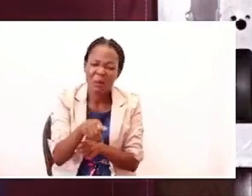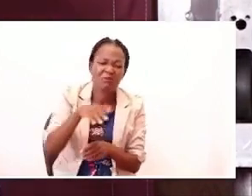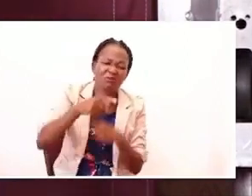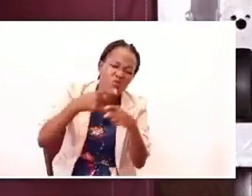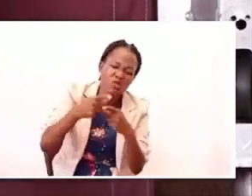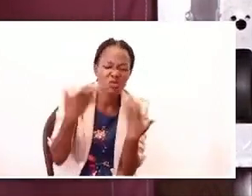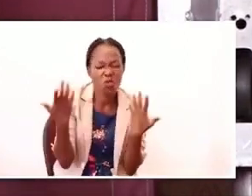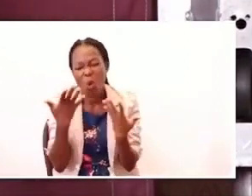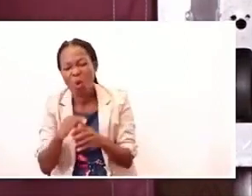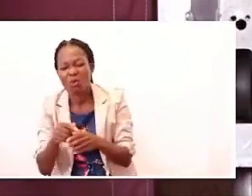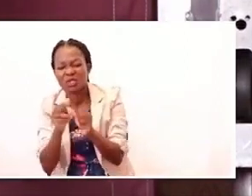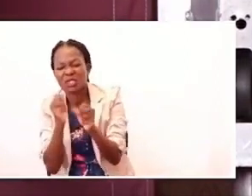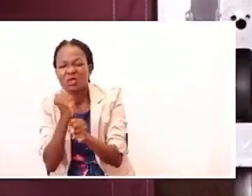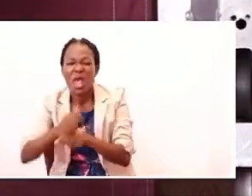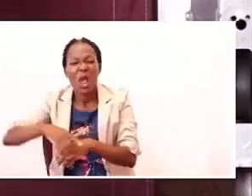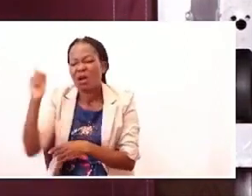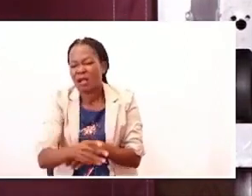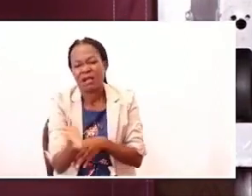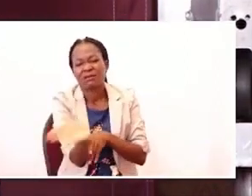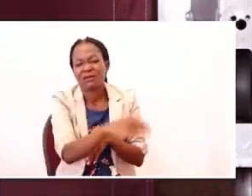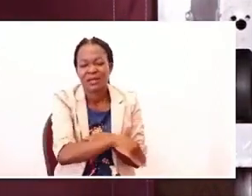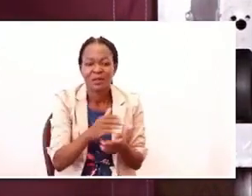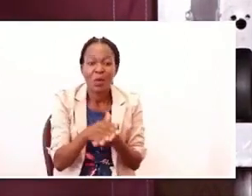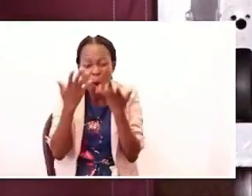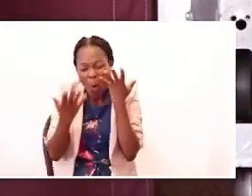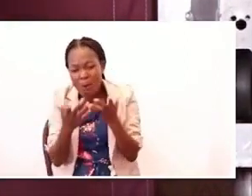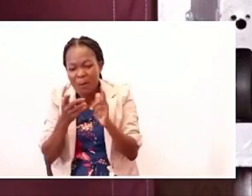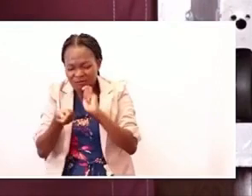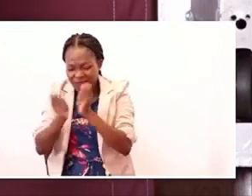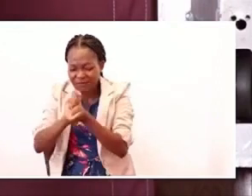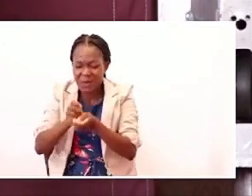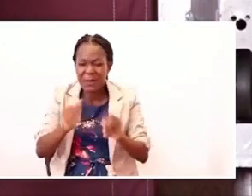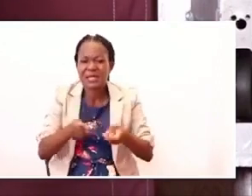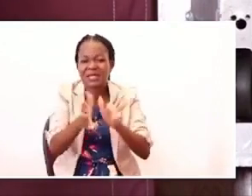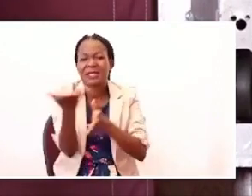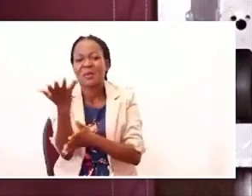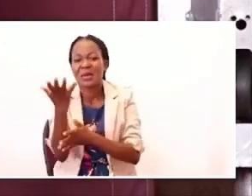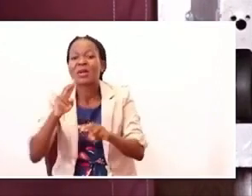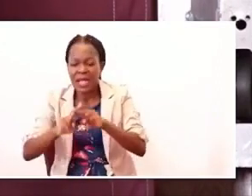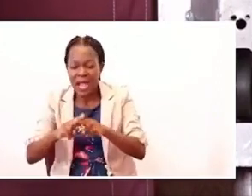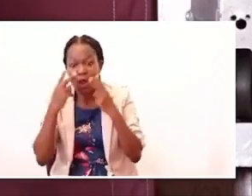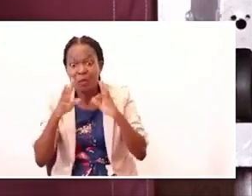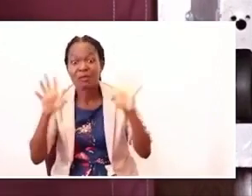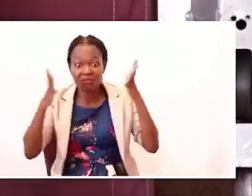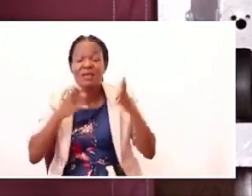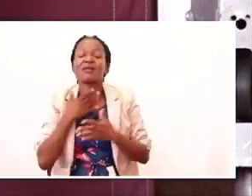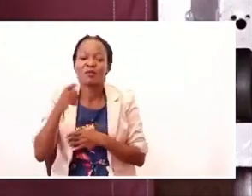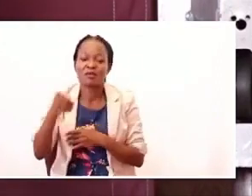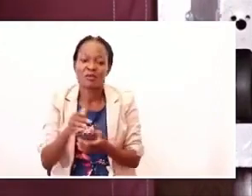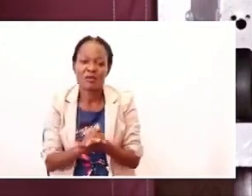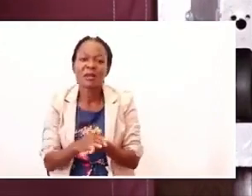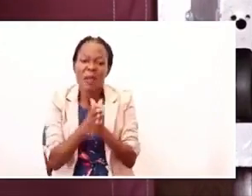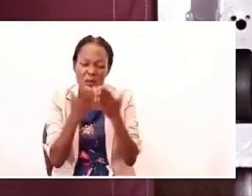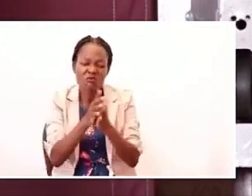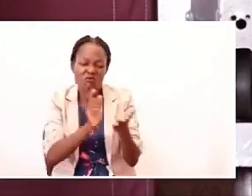or they should reform themselves in such a way that they continue to remain relevant. And there is literature in this